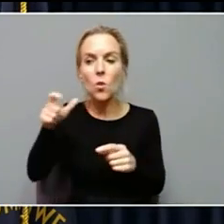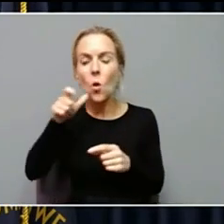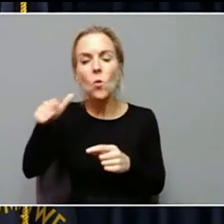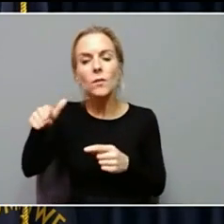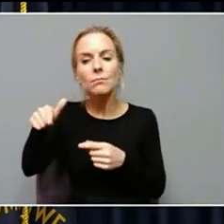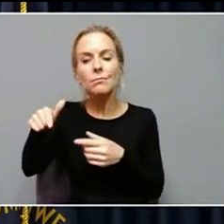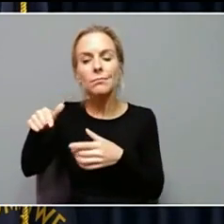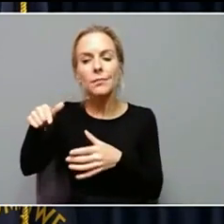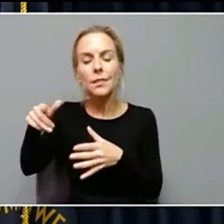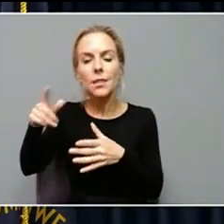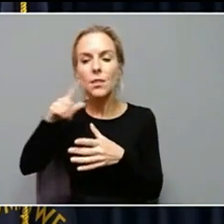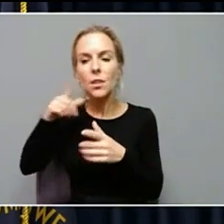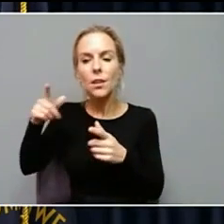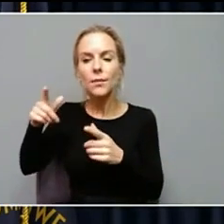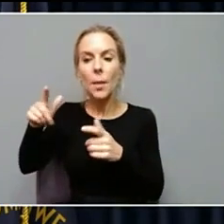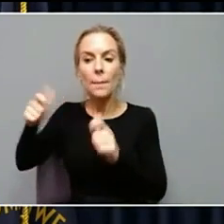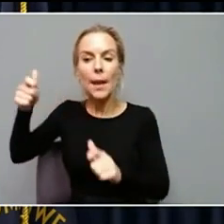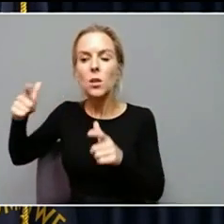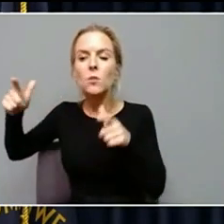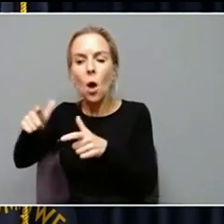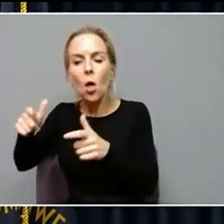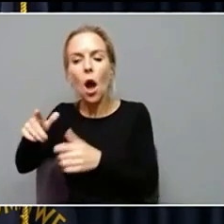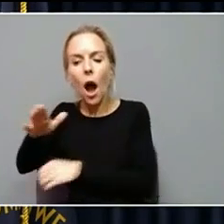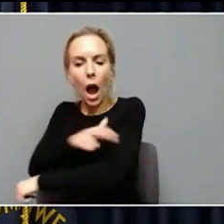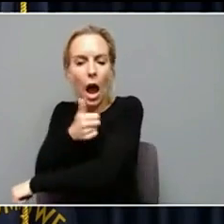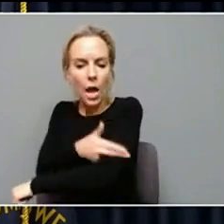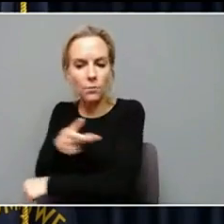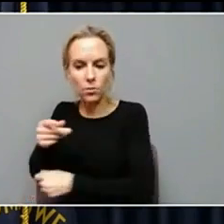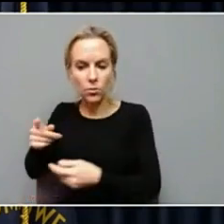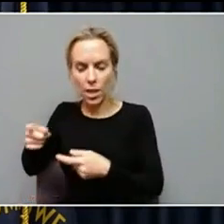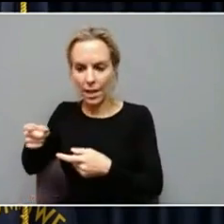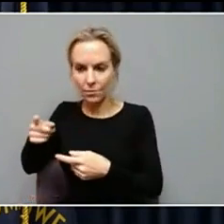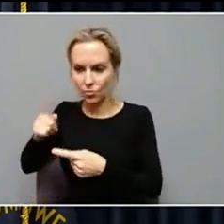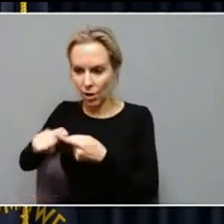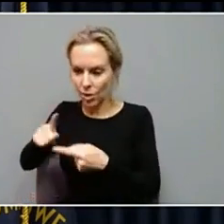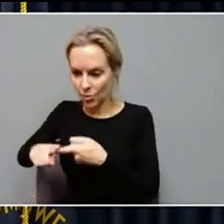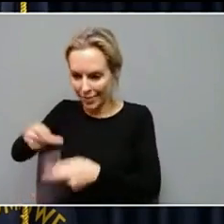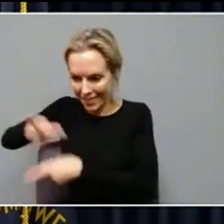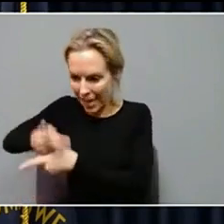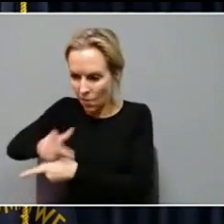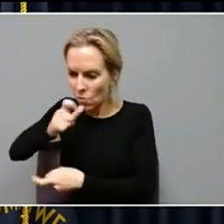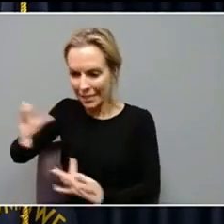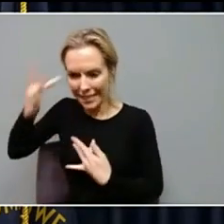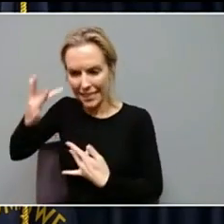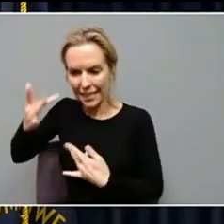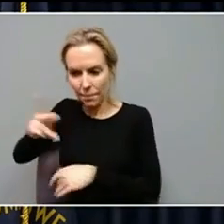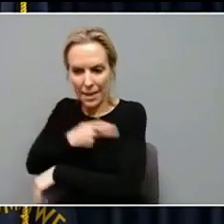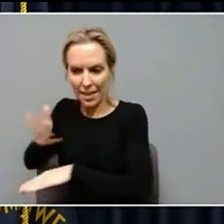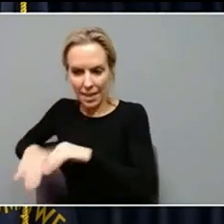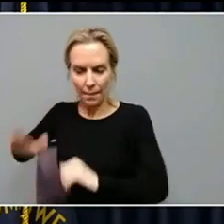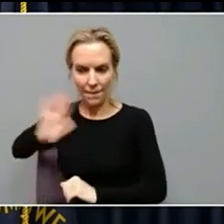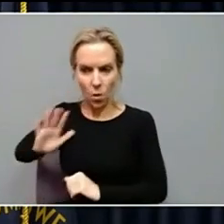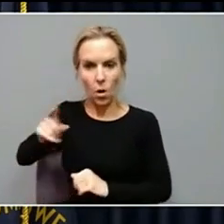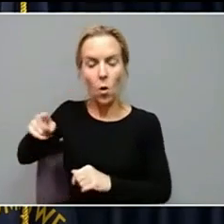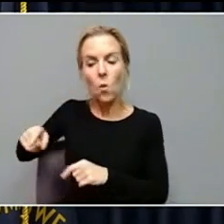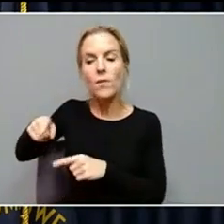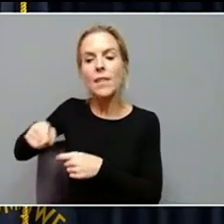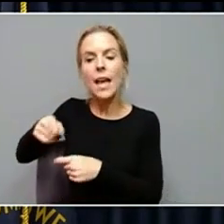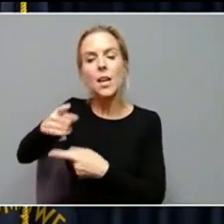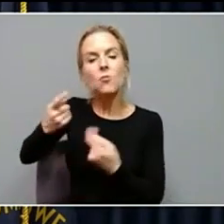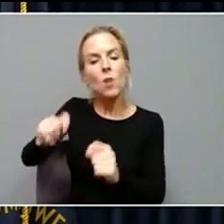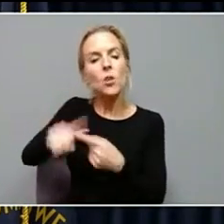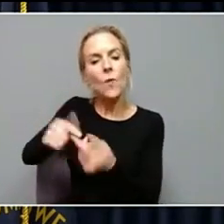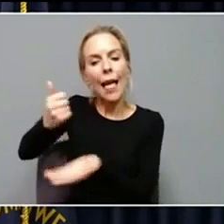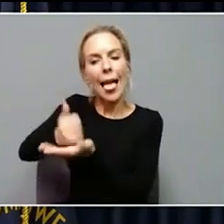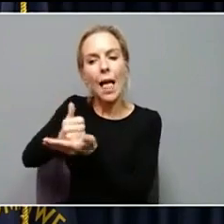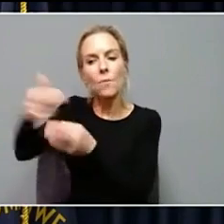treating sicker patients than they've ever treated before. You know, we have some of these regional hospitals that they help, they stabilize people, and if they're really